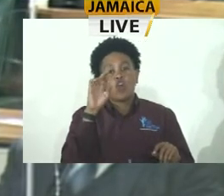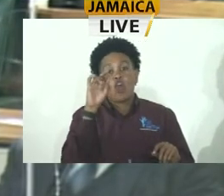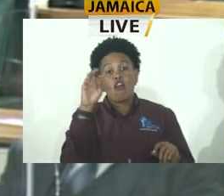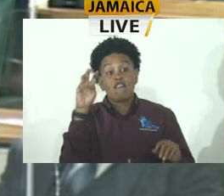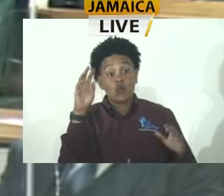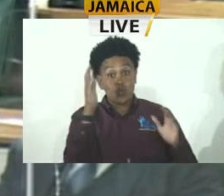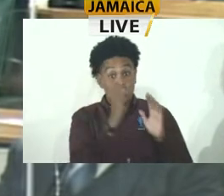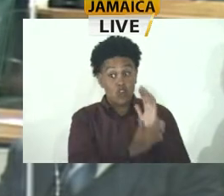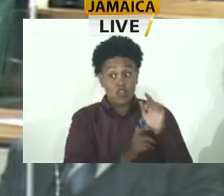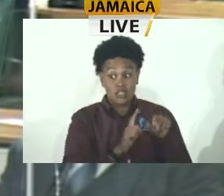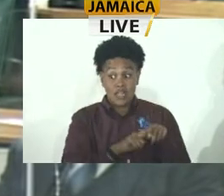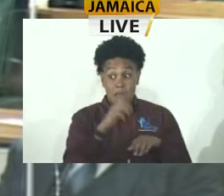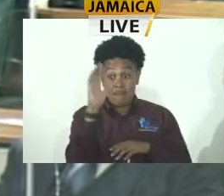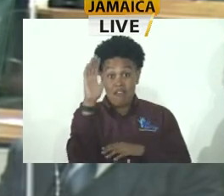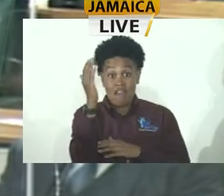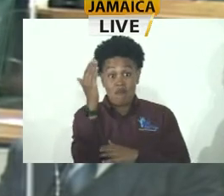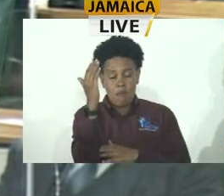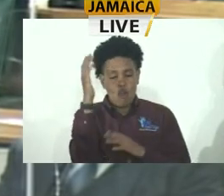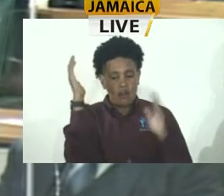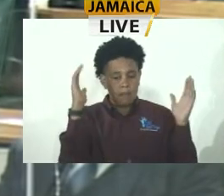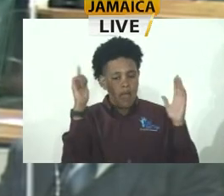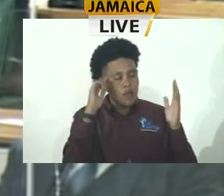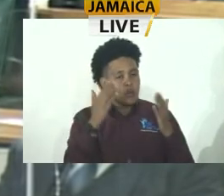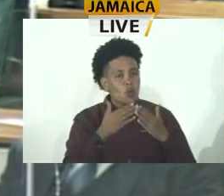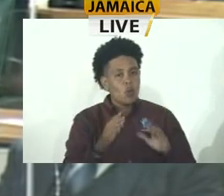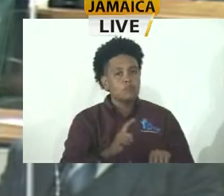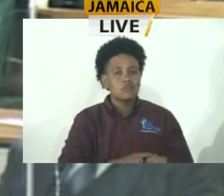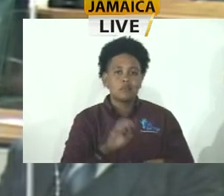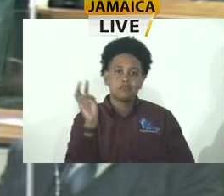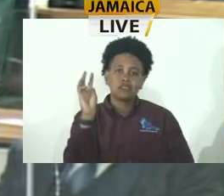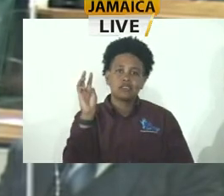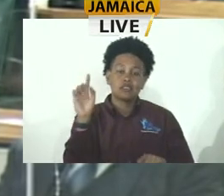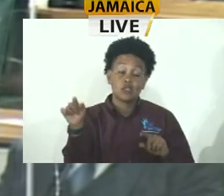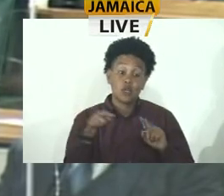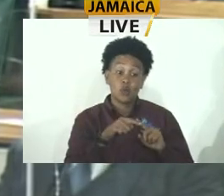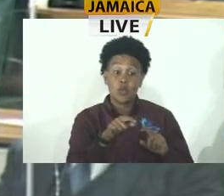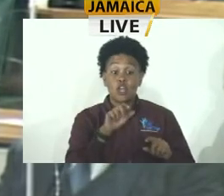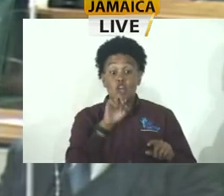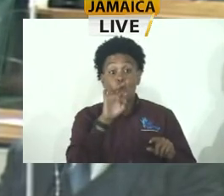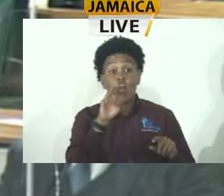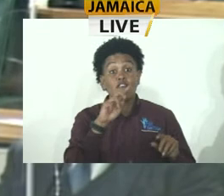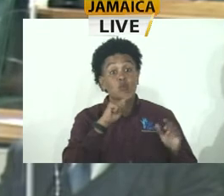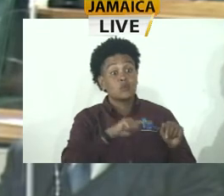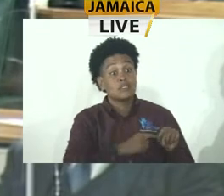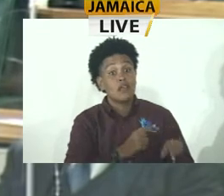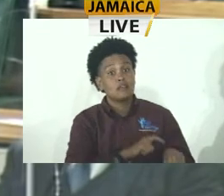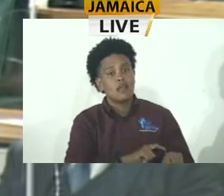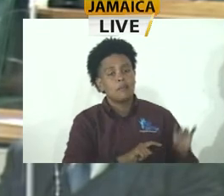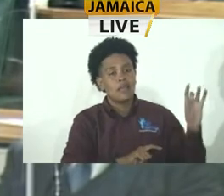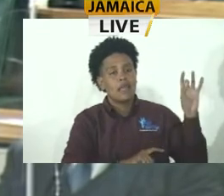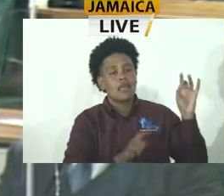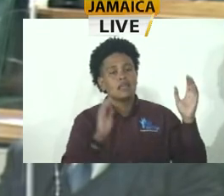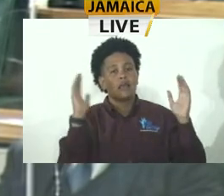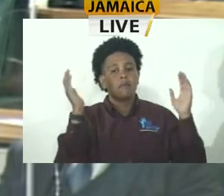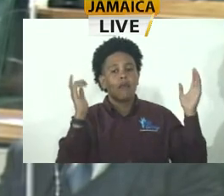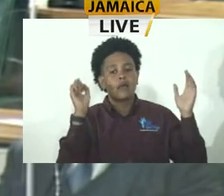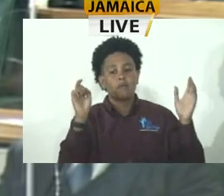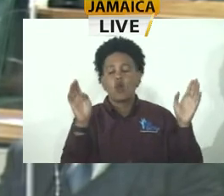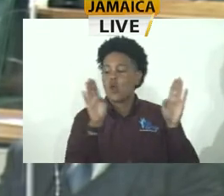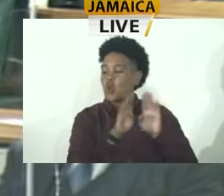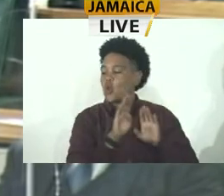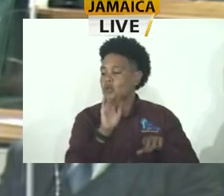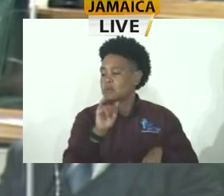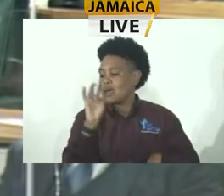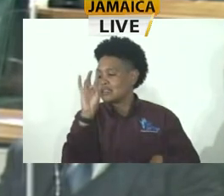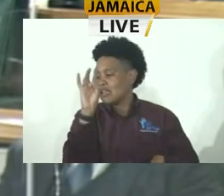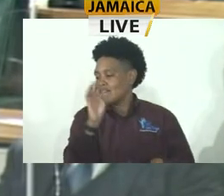at 5am markets will open at 6 a.m when the curfew starts at 8 p.m markets must close by 7